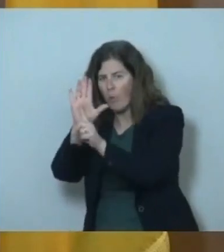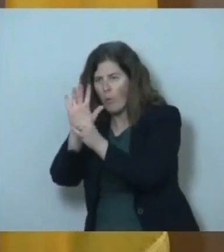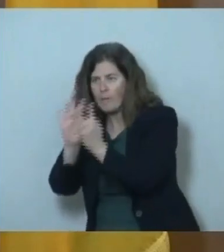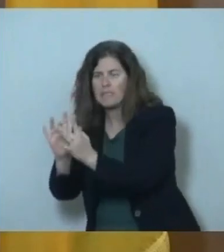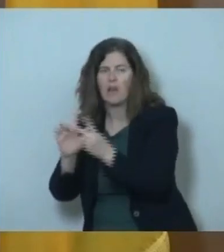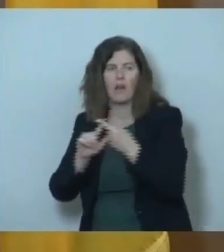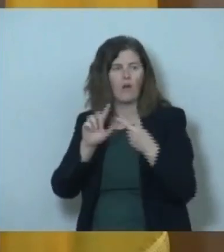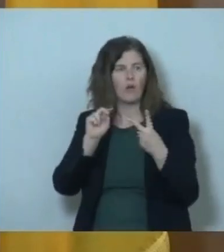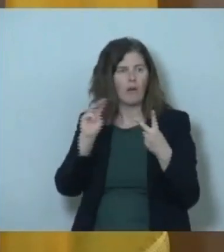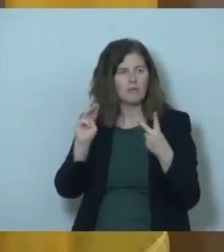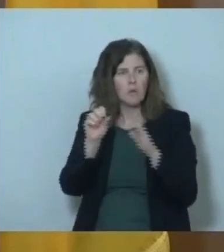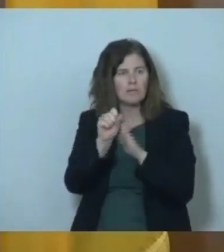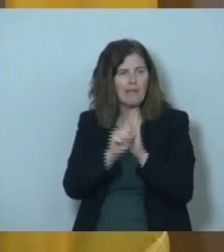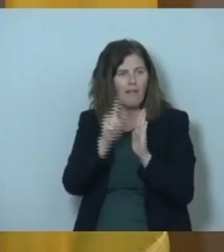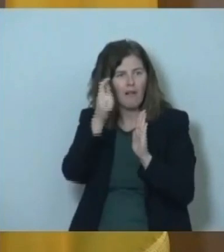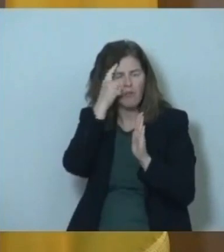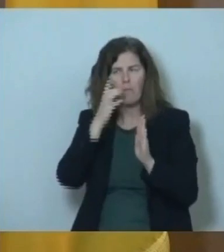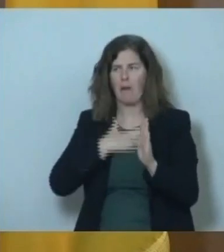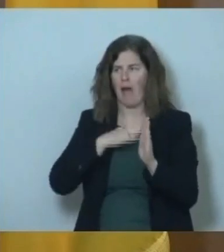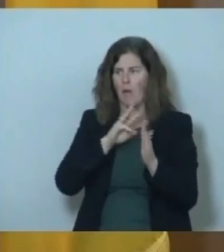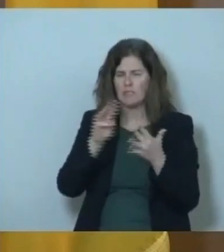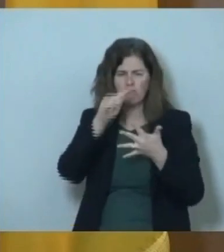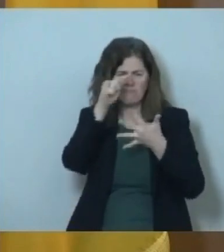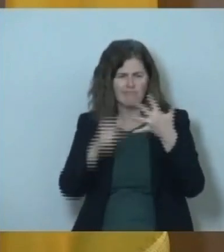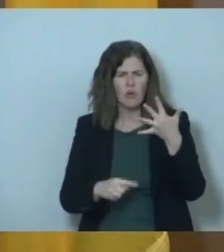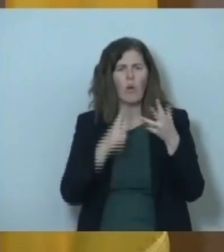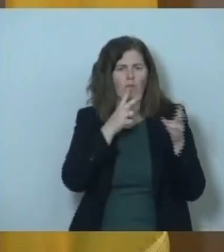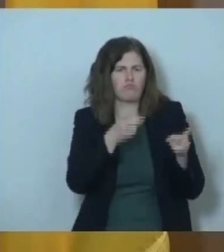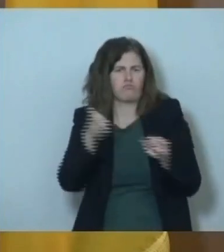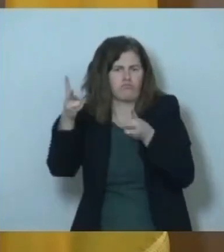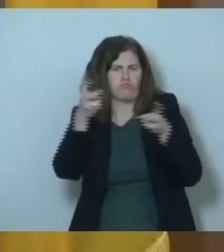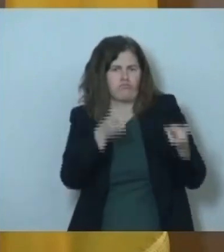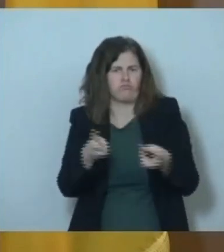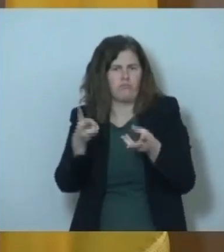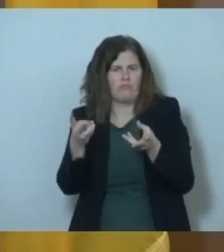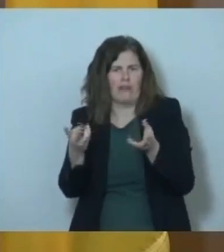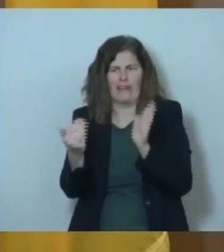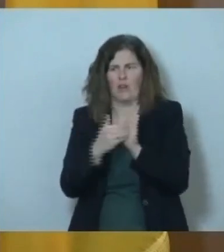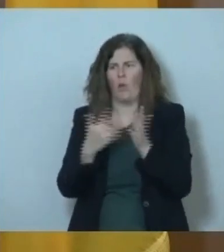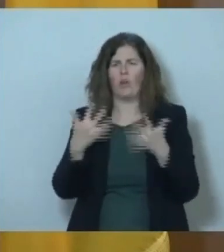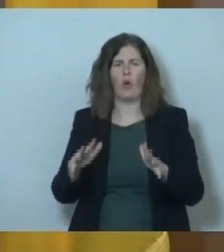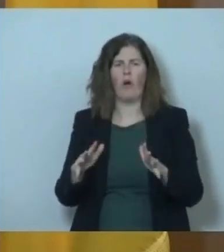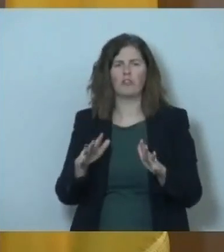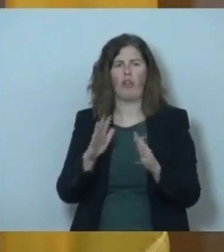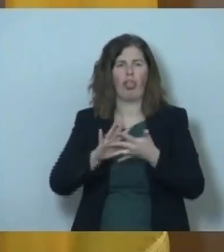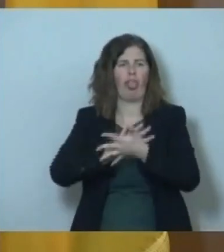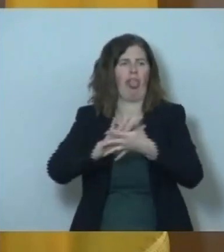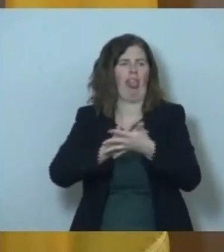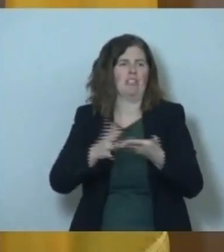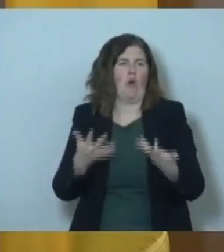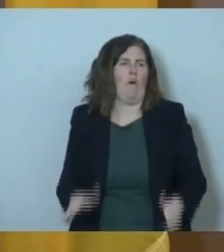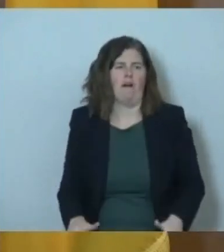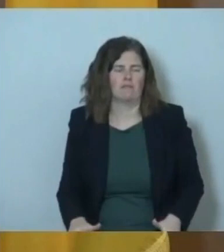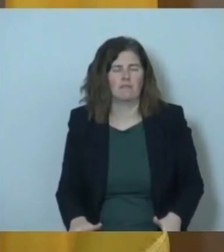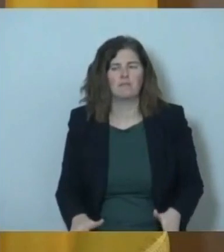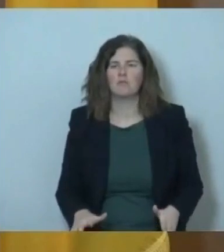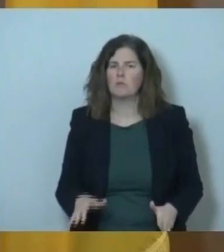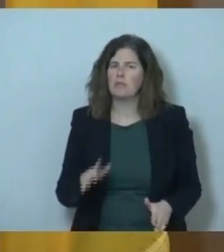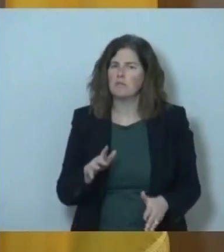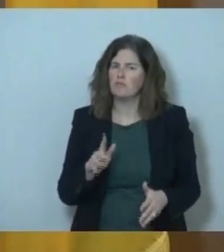Mexico state government website. And again, we don't want to be flip about how we present this information, but we do. It's an